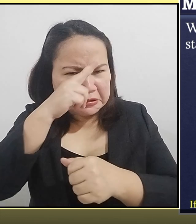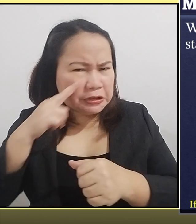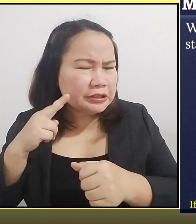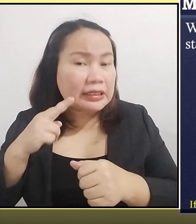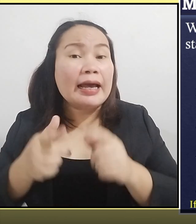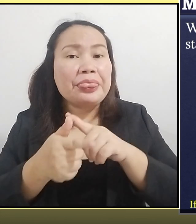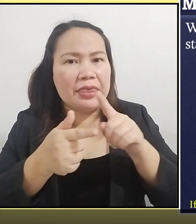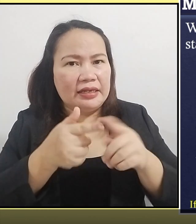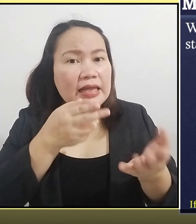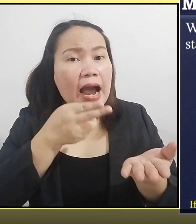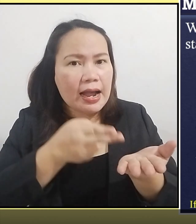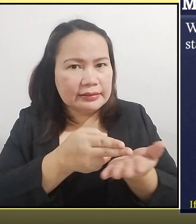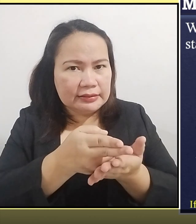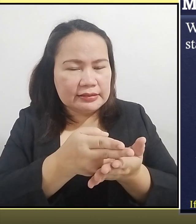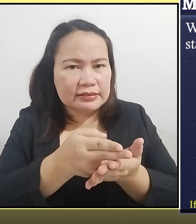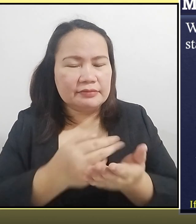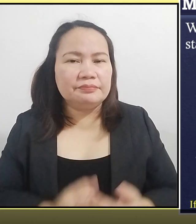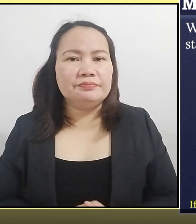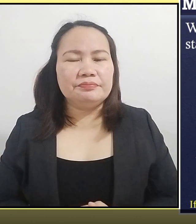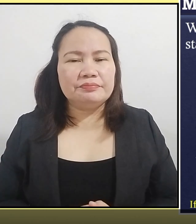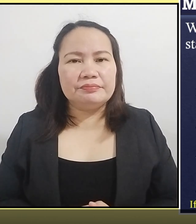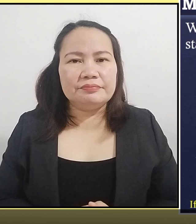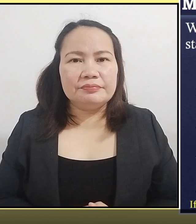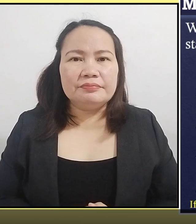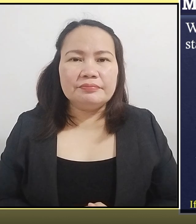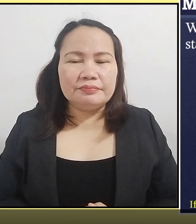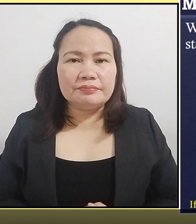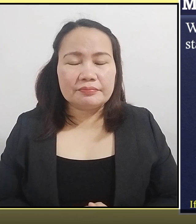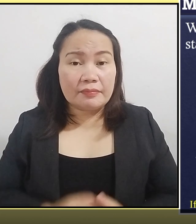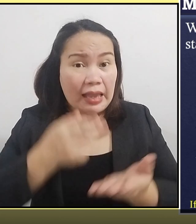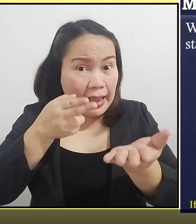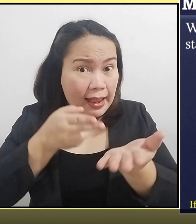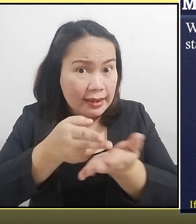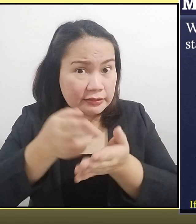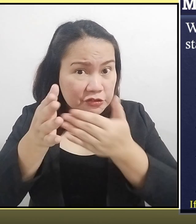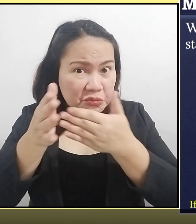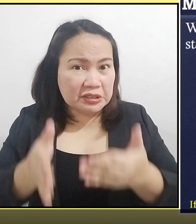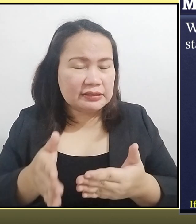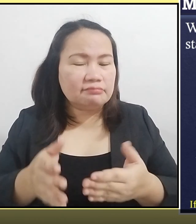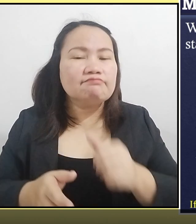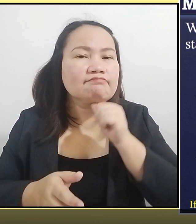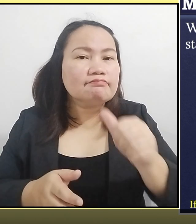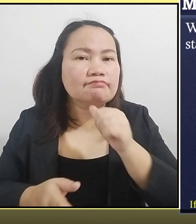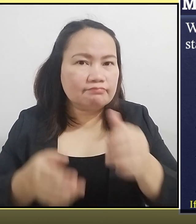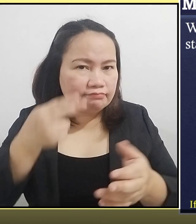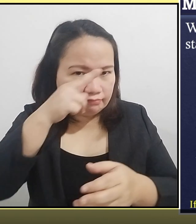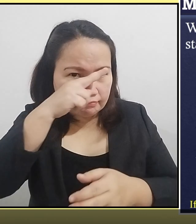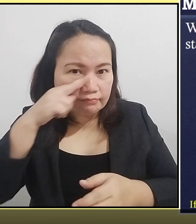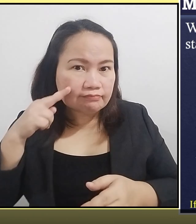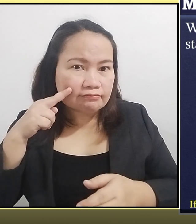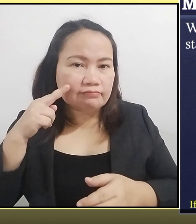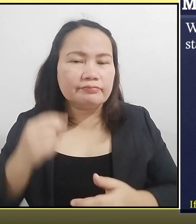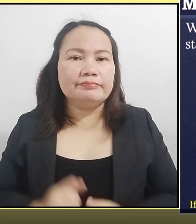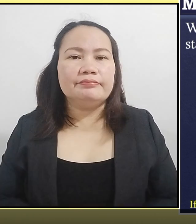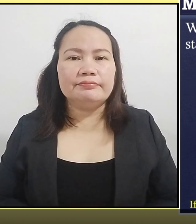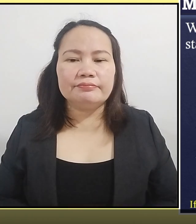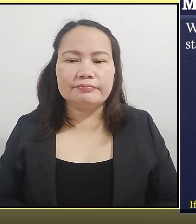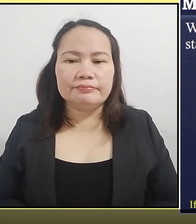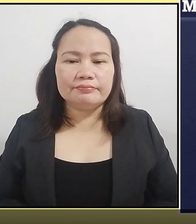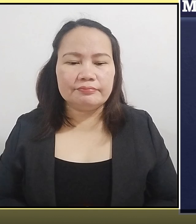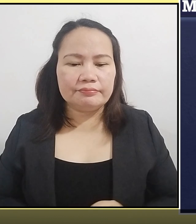an honest student can be defined by not cheating. So this is a good definition.